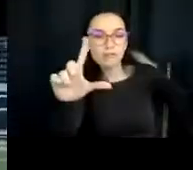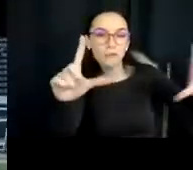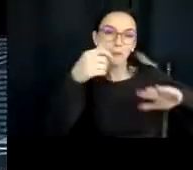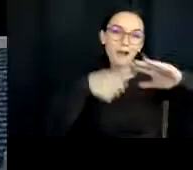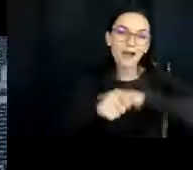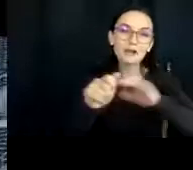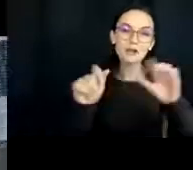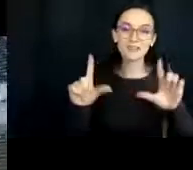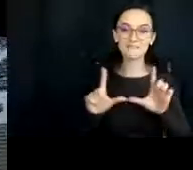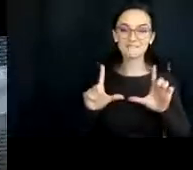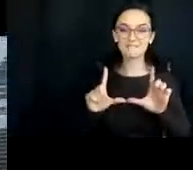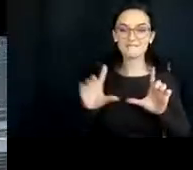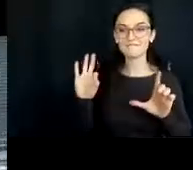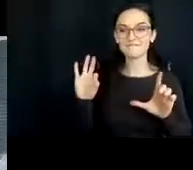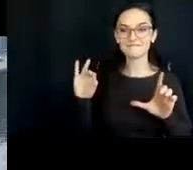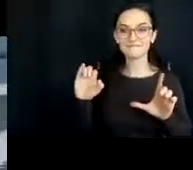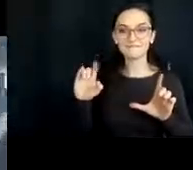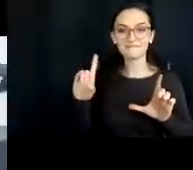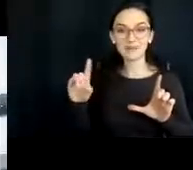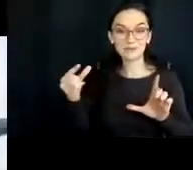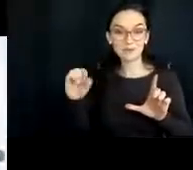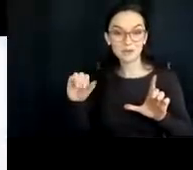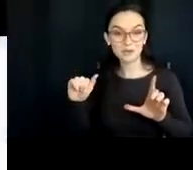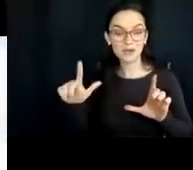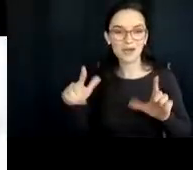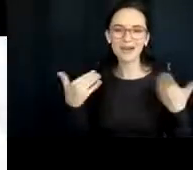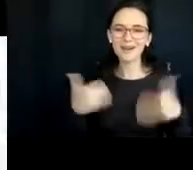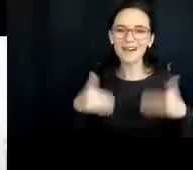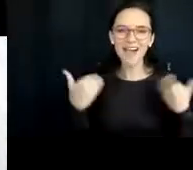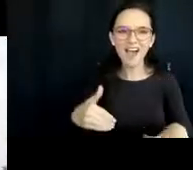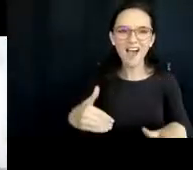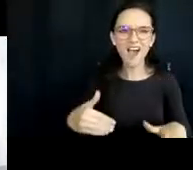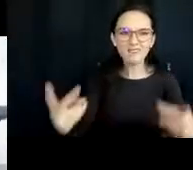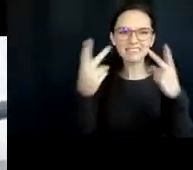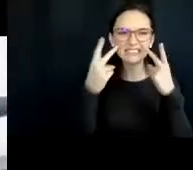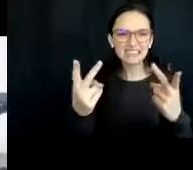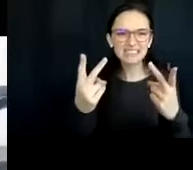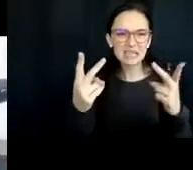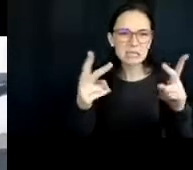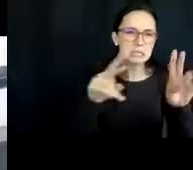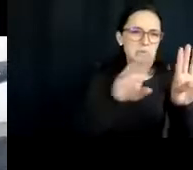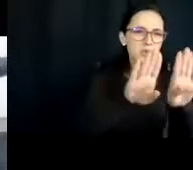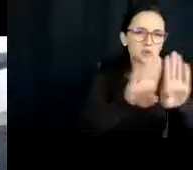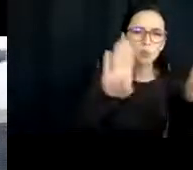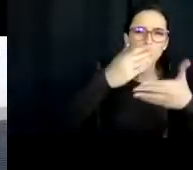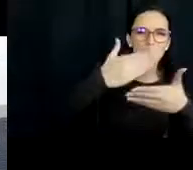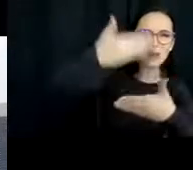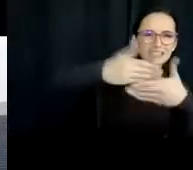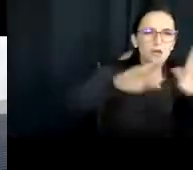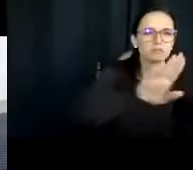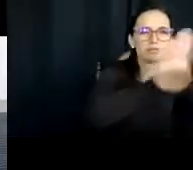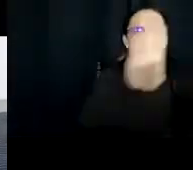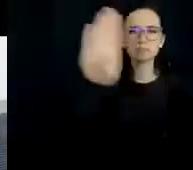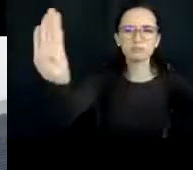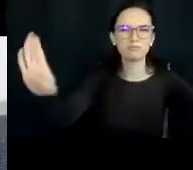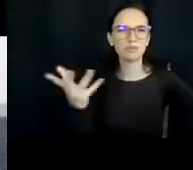goal. This is awesome. And what is this part? All those windows up there. What's up there? That is where